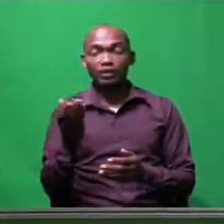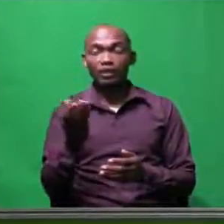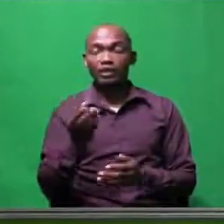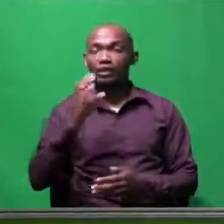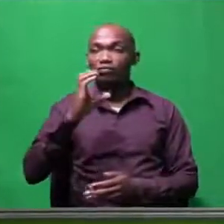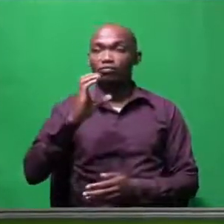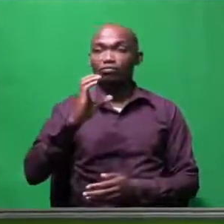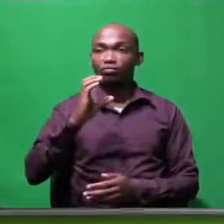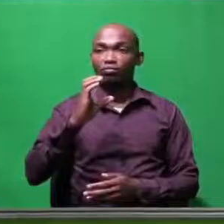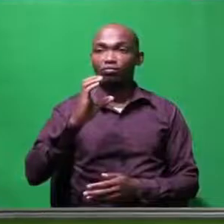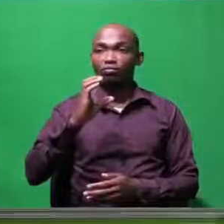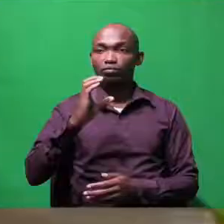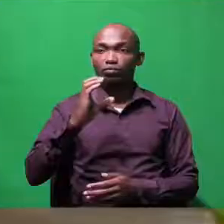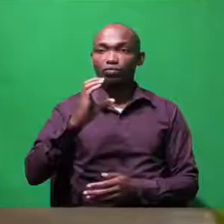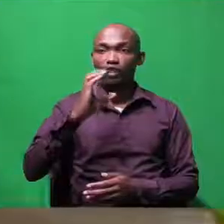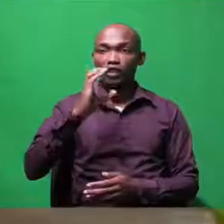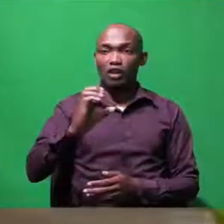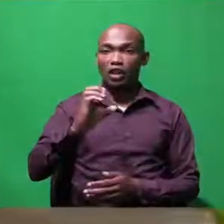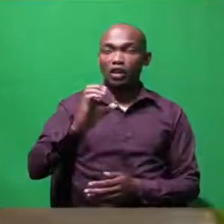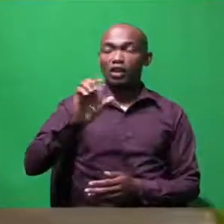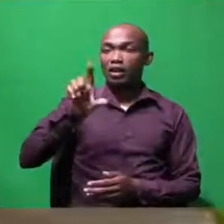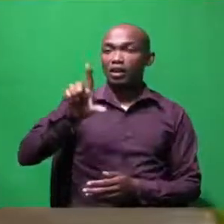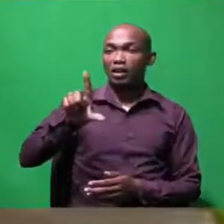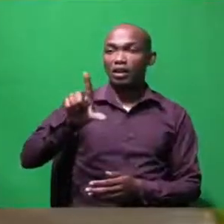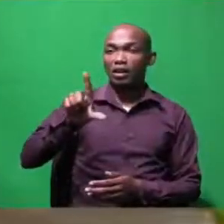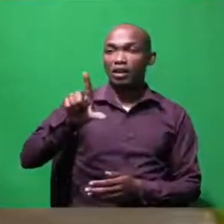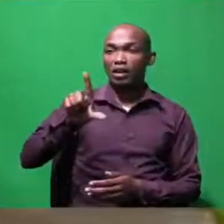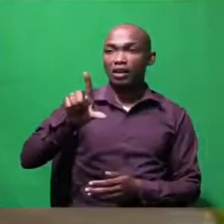clearance. Number 5 is a clearance.